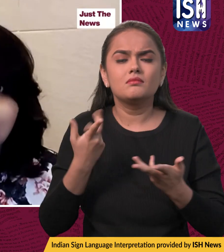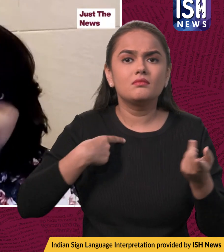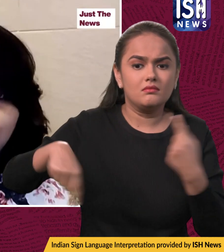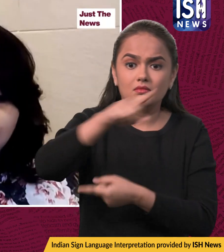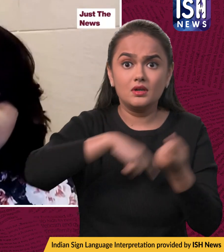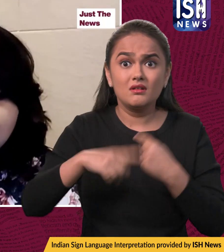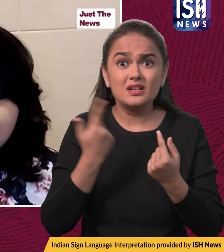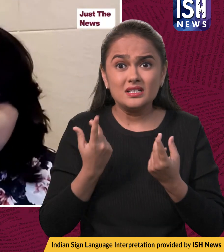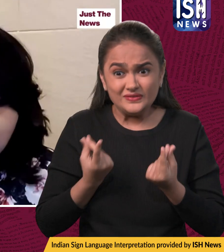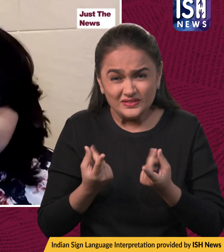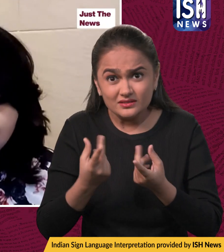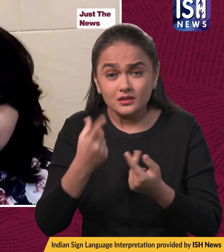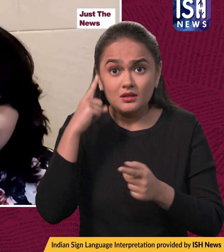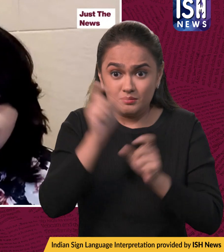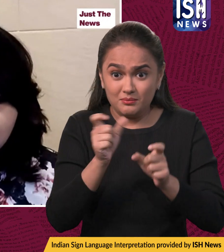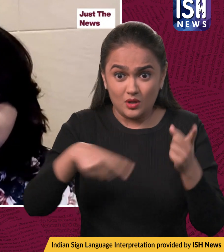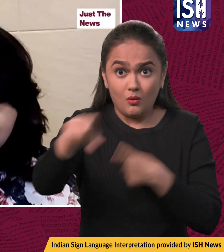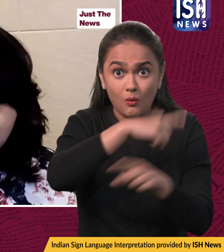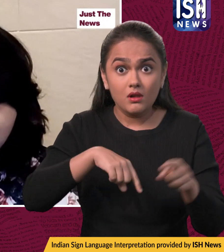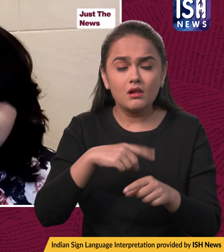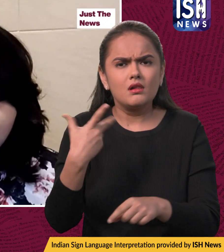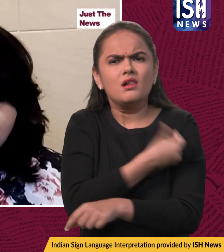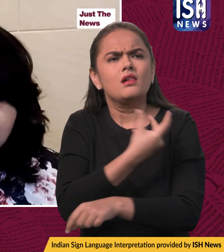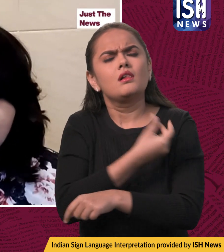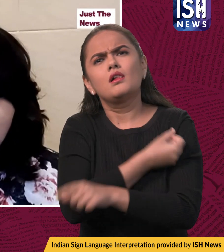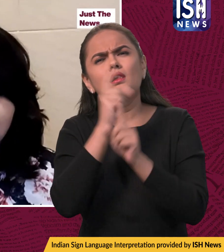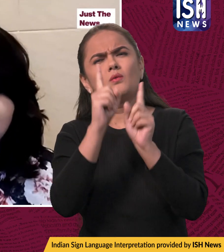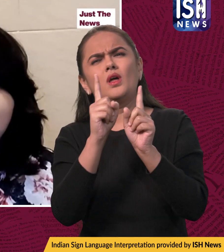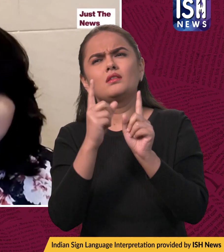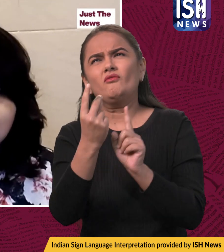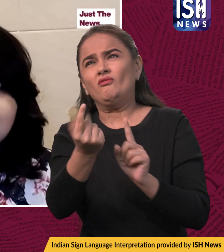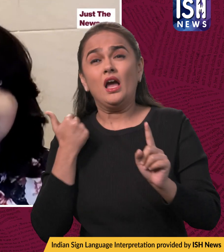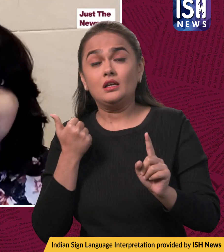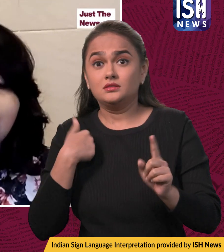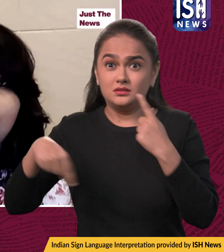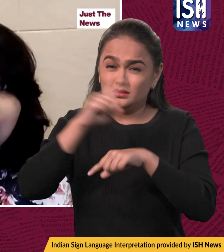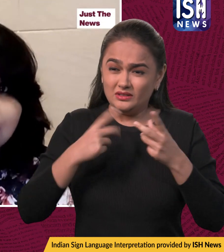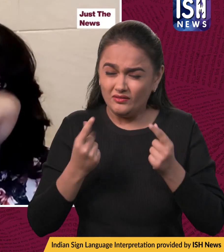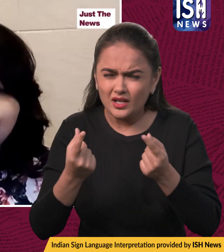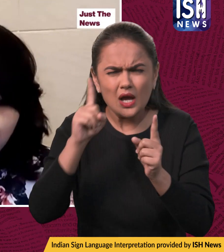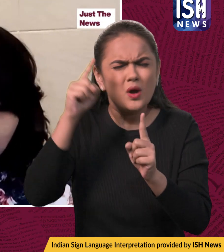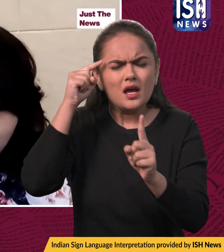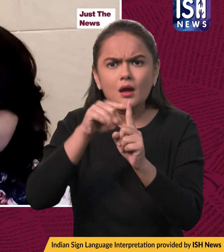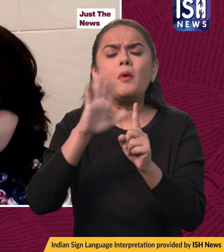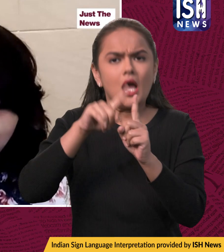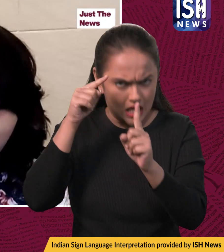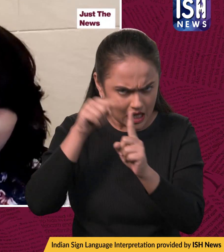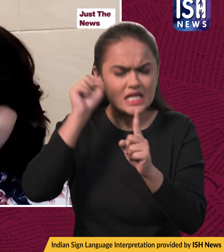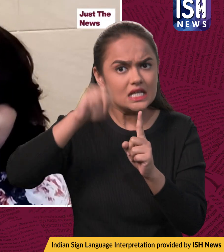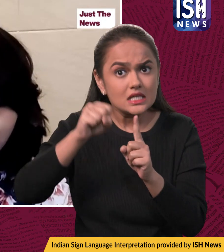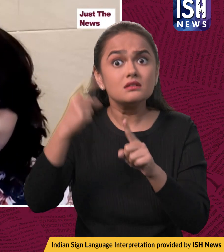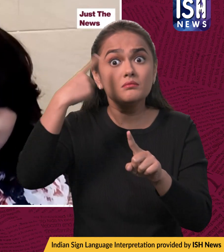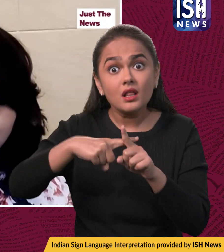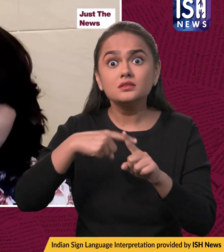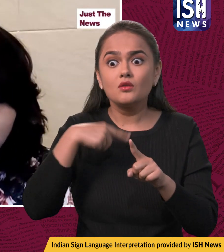on, and I quote, trying to make sure that we do not only have the fastest vaccine rollout in Europe,